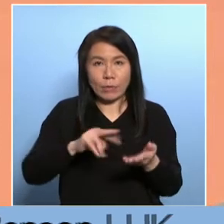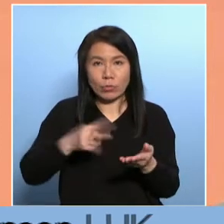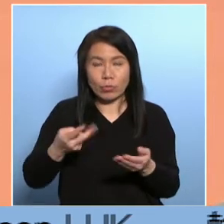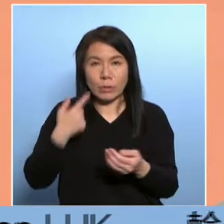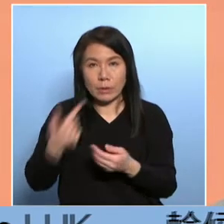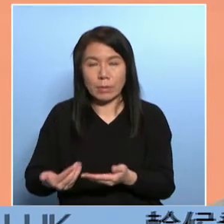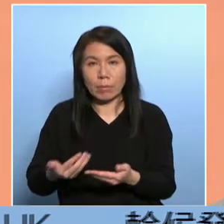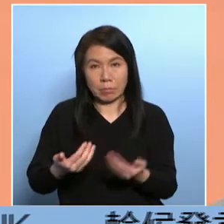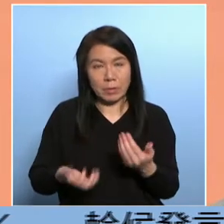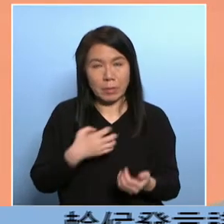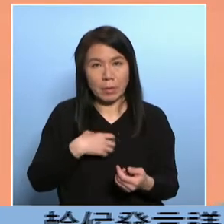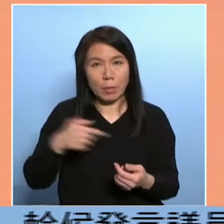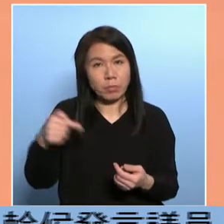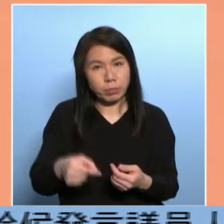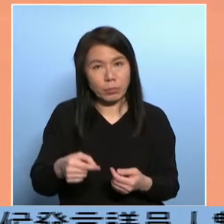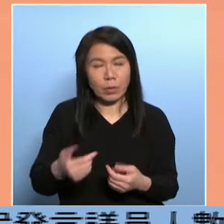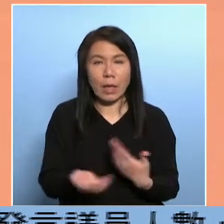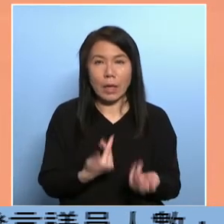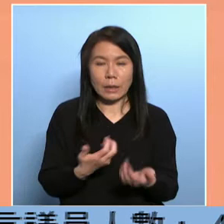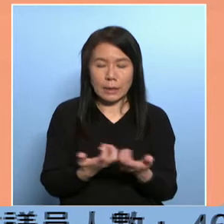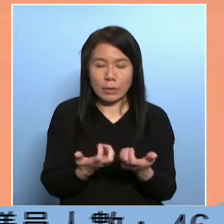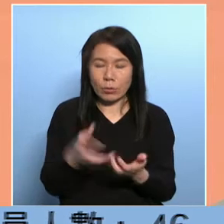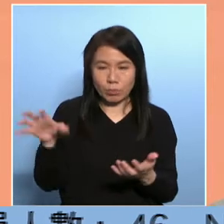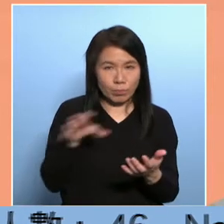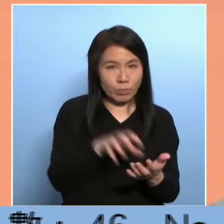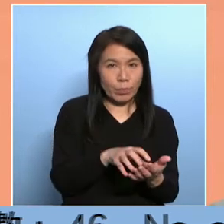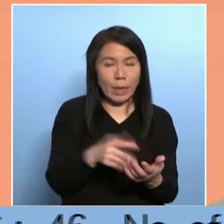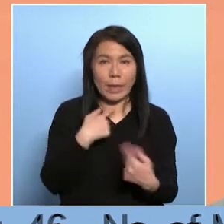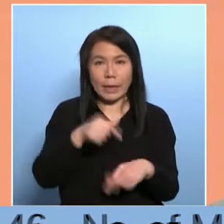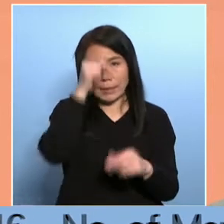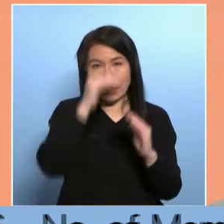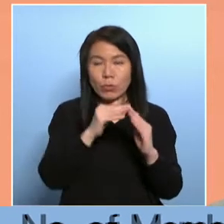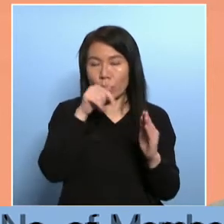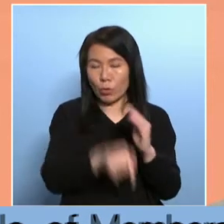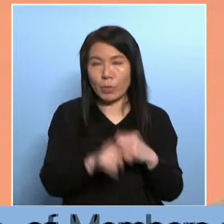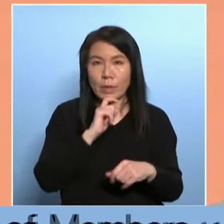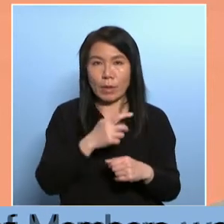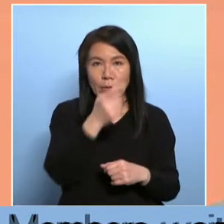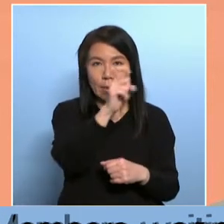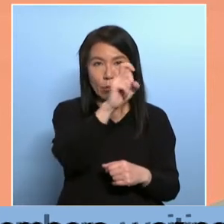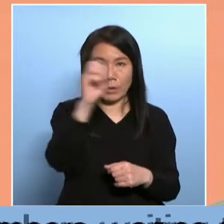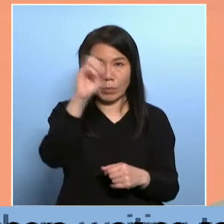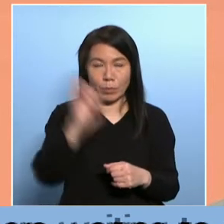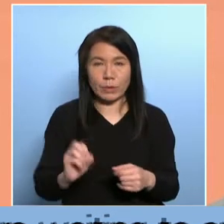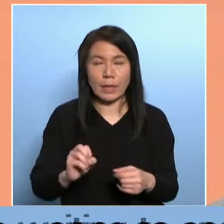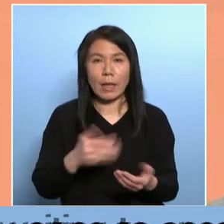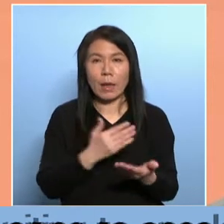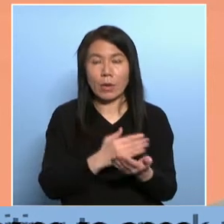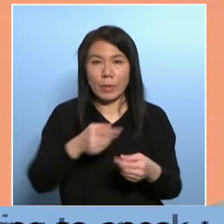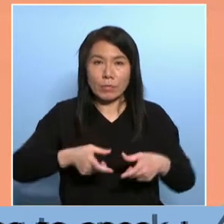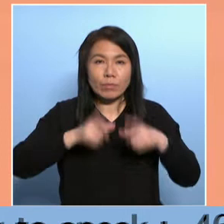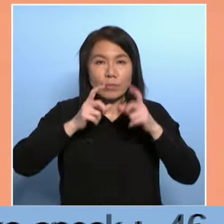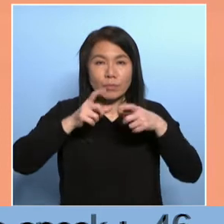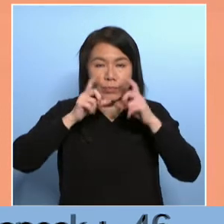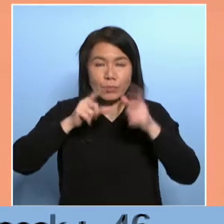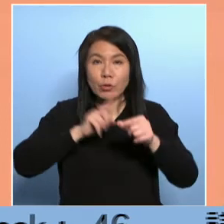administer Chinese medicine, and that is effective in preventing mild cases from deteriorating into serious cases. Now, from